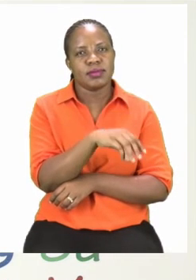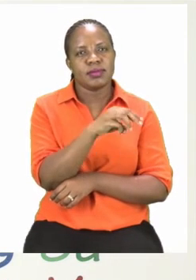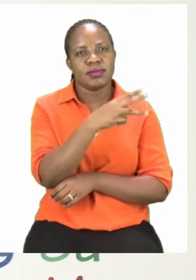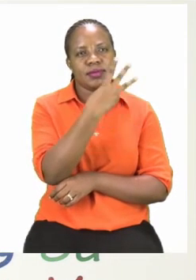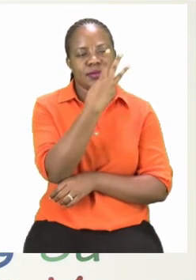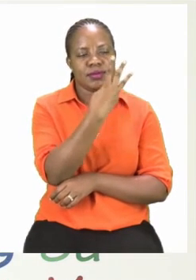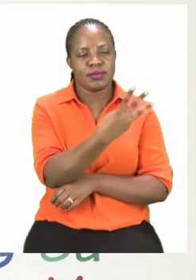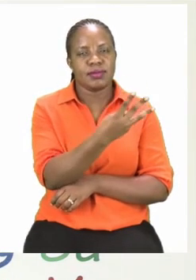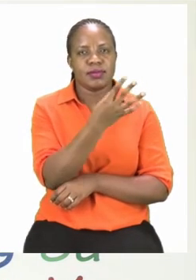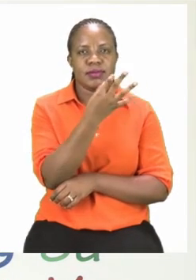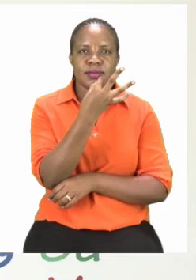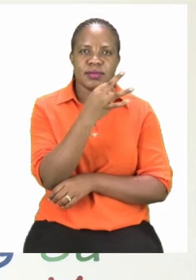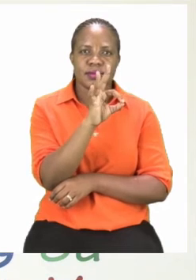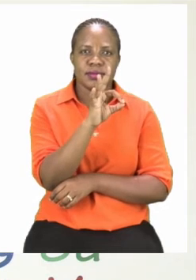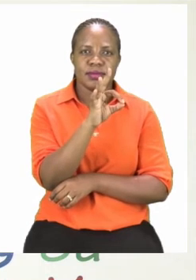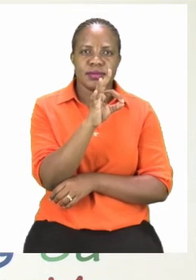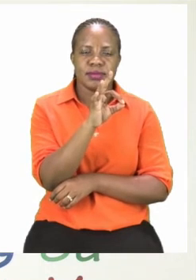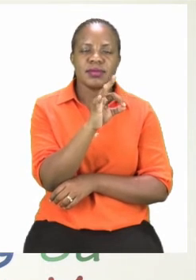39,